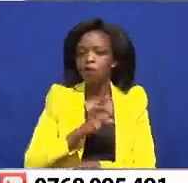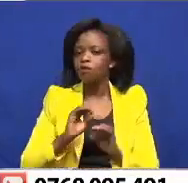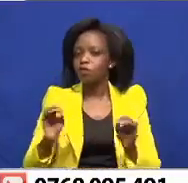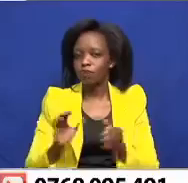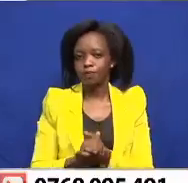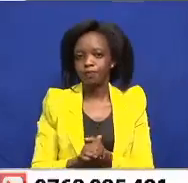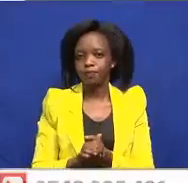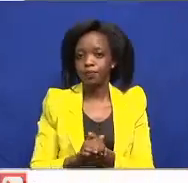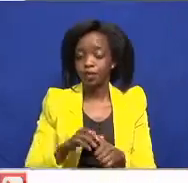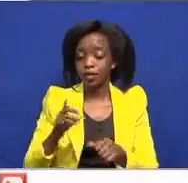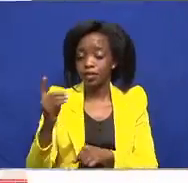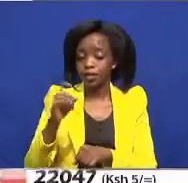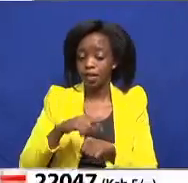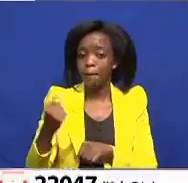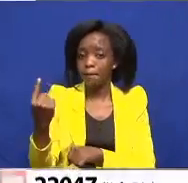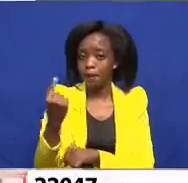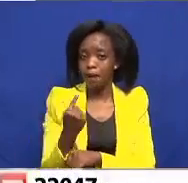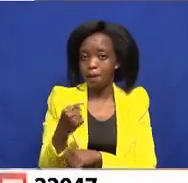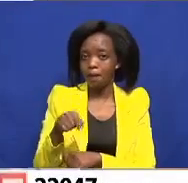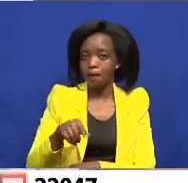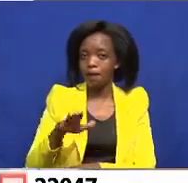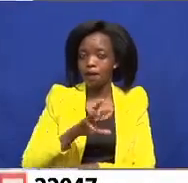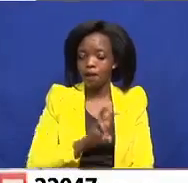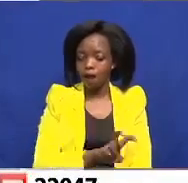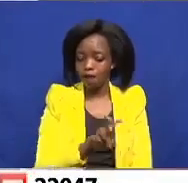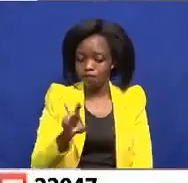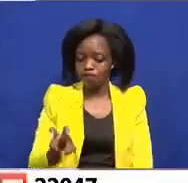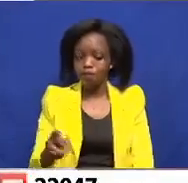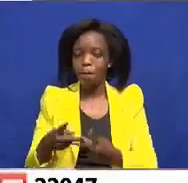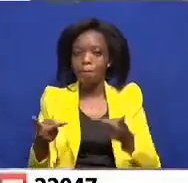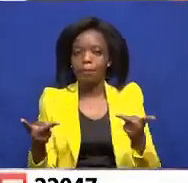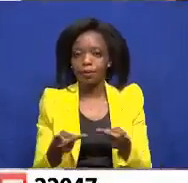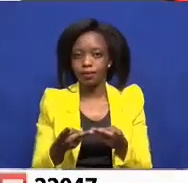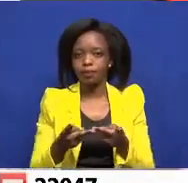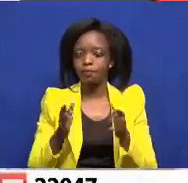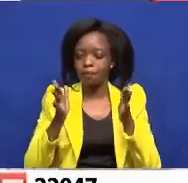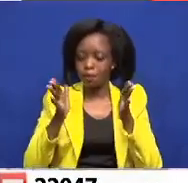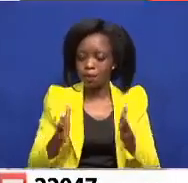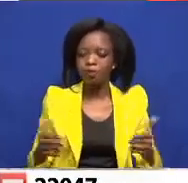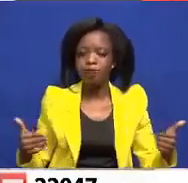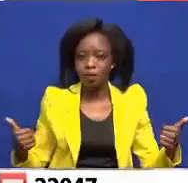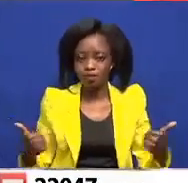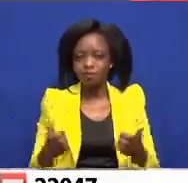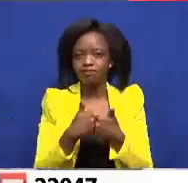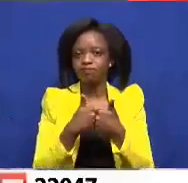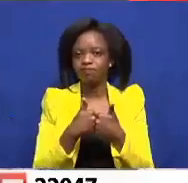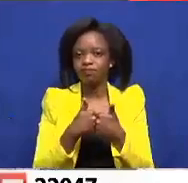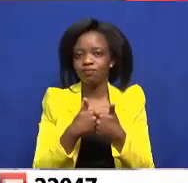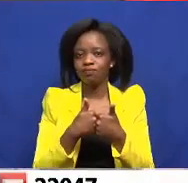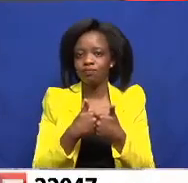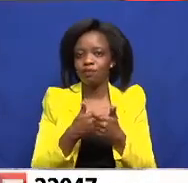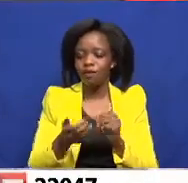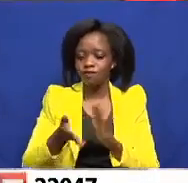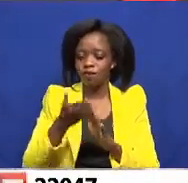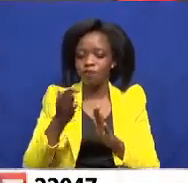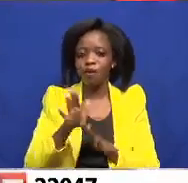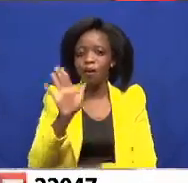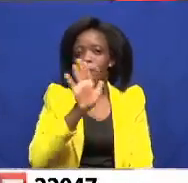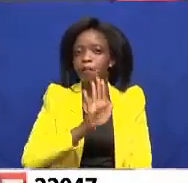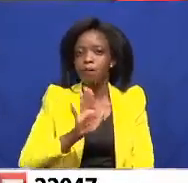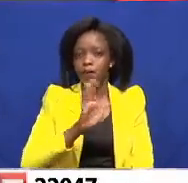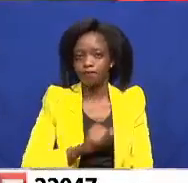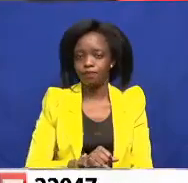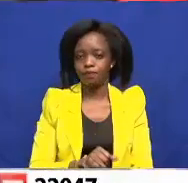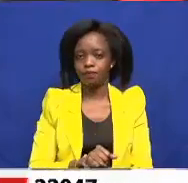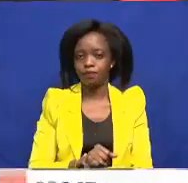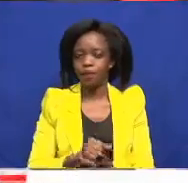we came here at the Garden City Zebra Crossing, a pedestrian was knocked down by a speeding vehicle, and the delay